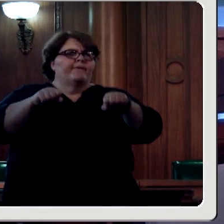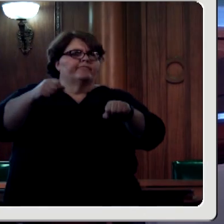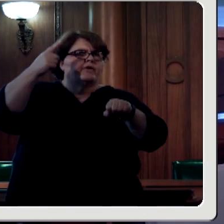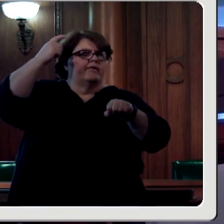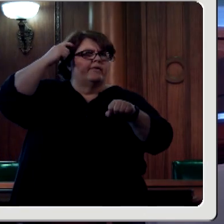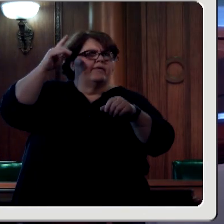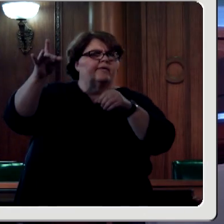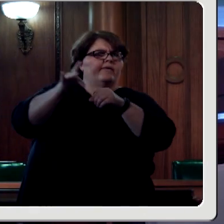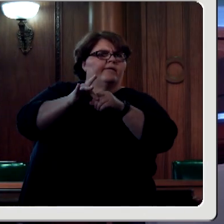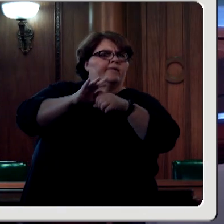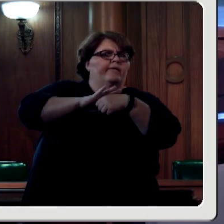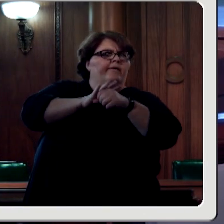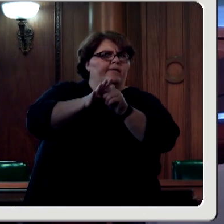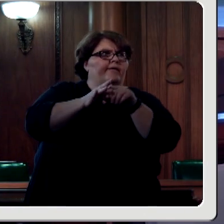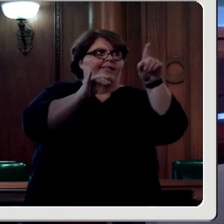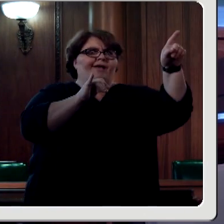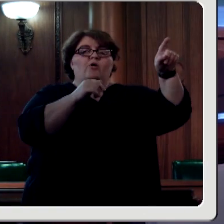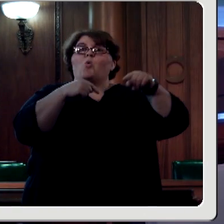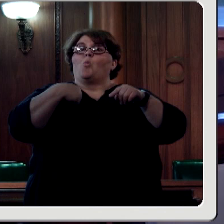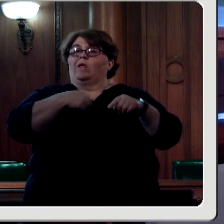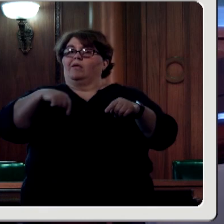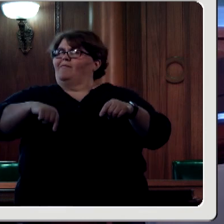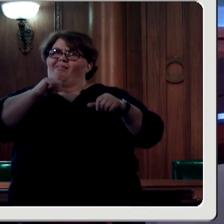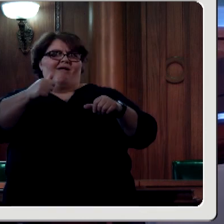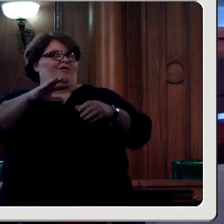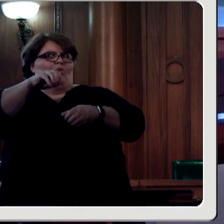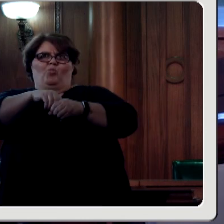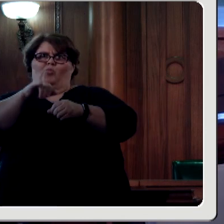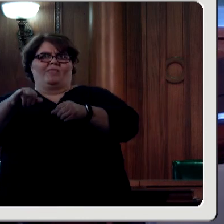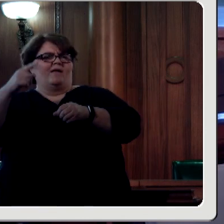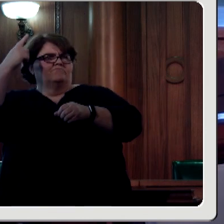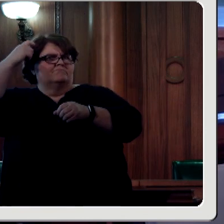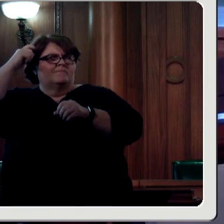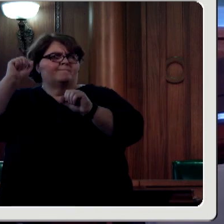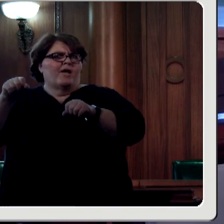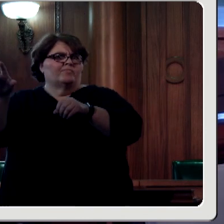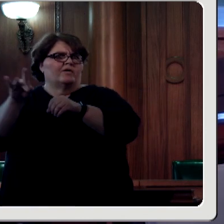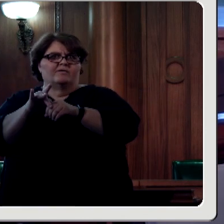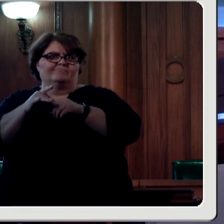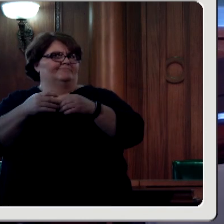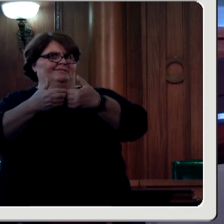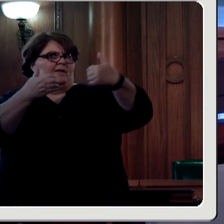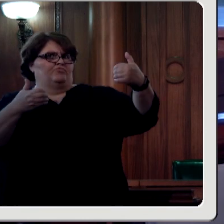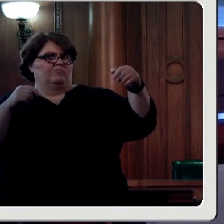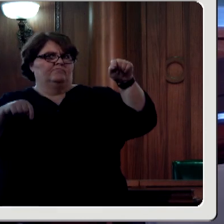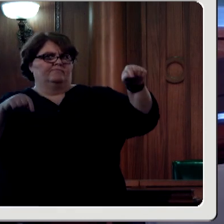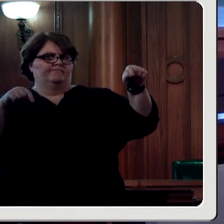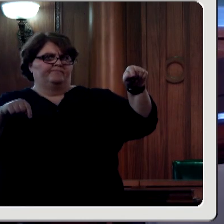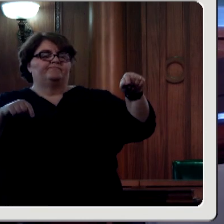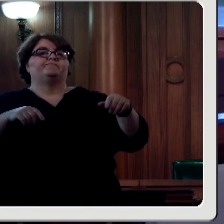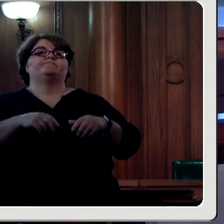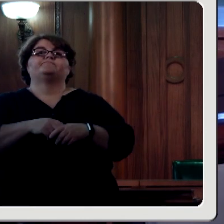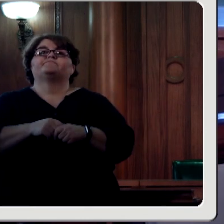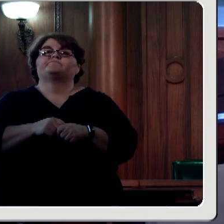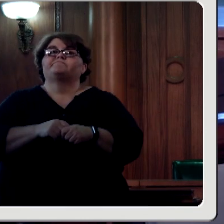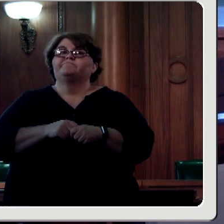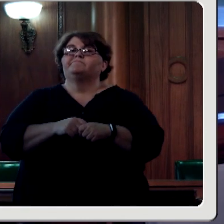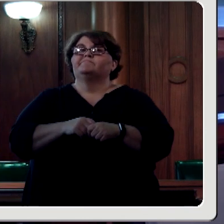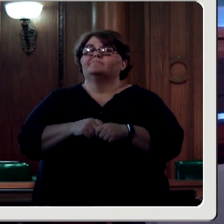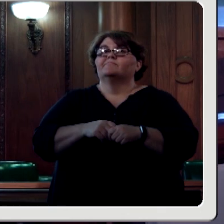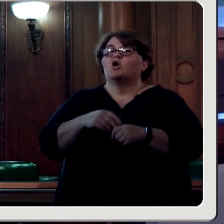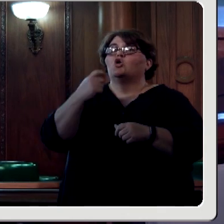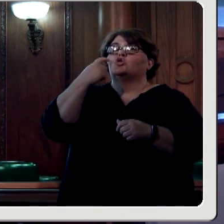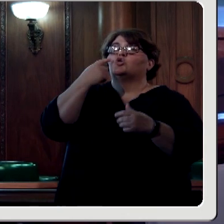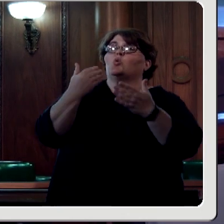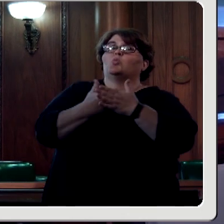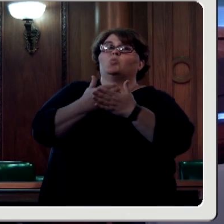Saturday, 14 new cases. Sunday, 17 new cases, for a total over the